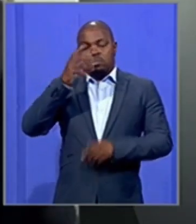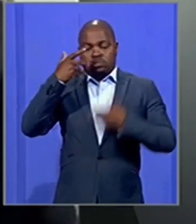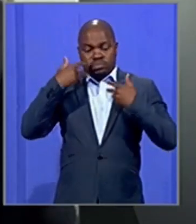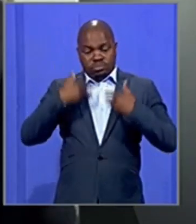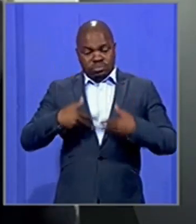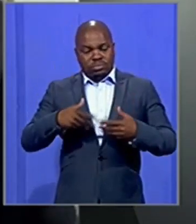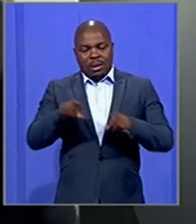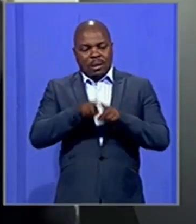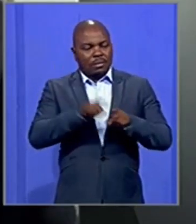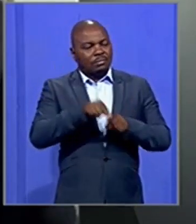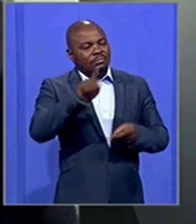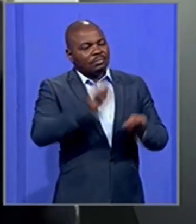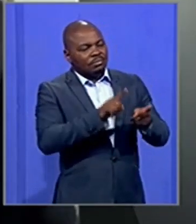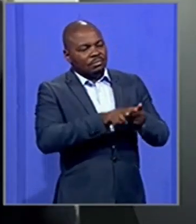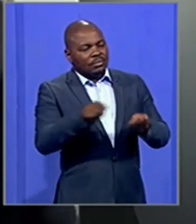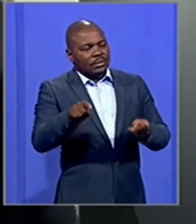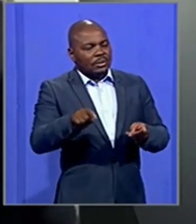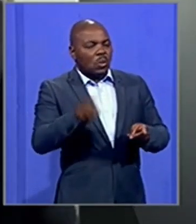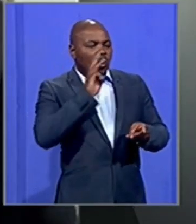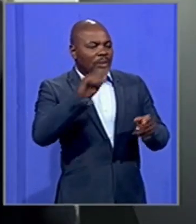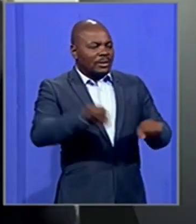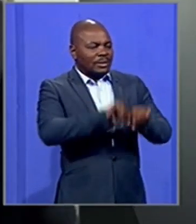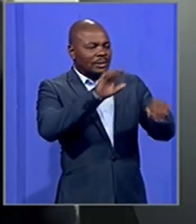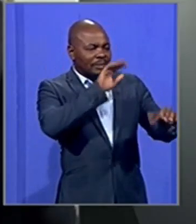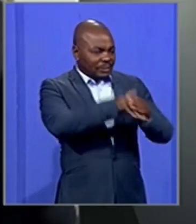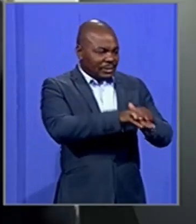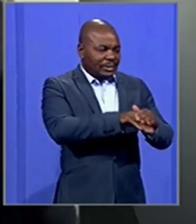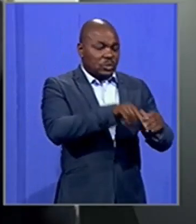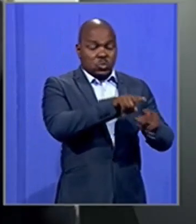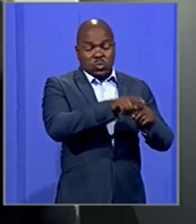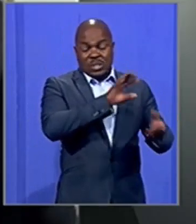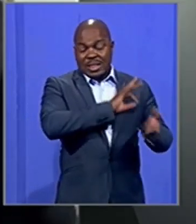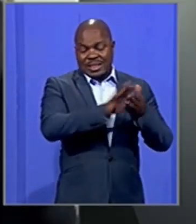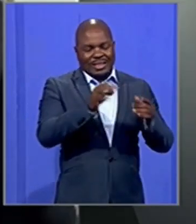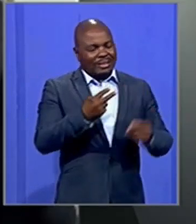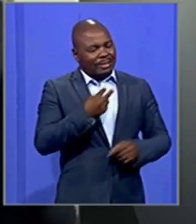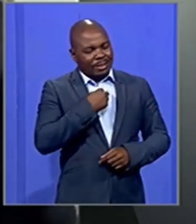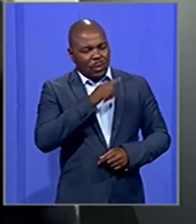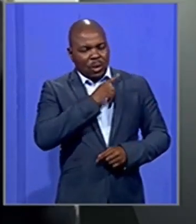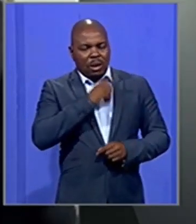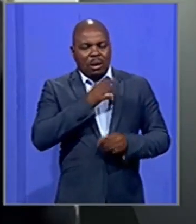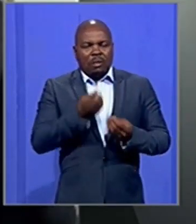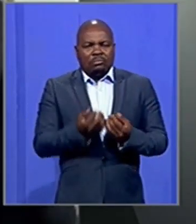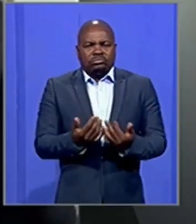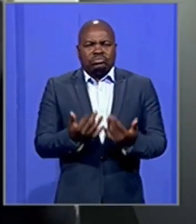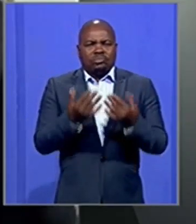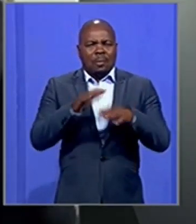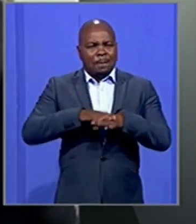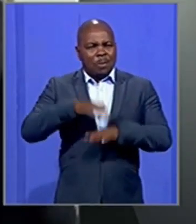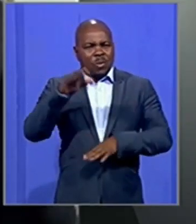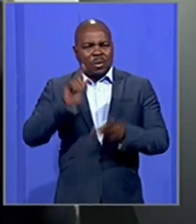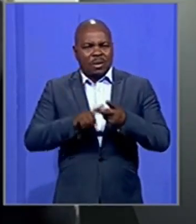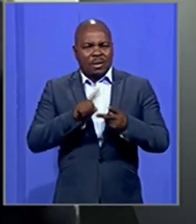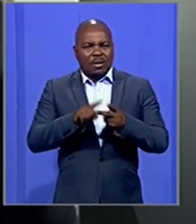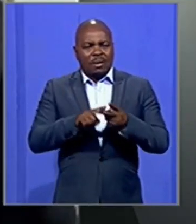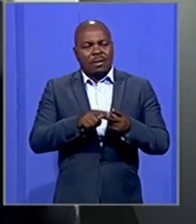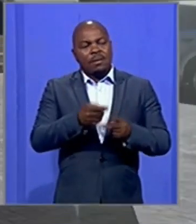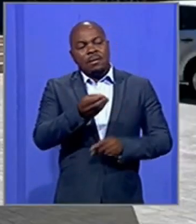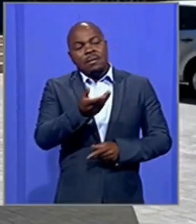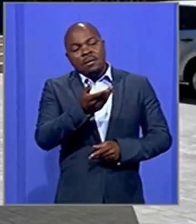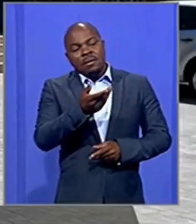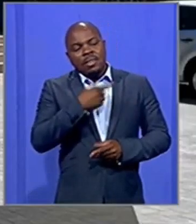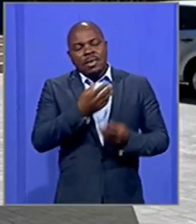system, you find that it can be quite challenging to get rid of completely because it continues to grow as it feeds on the extra nutrients come into